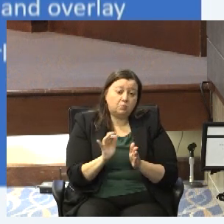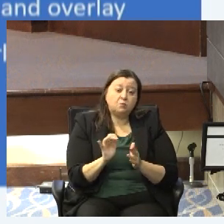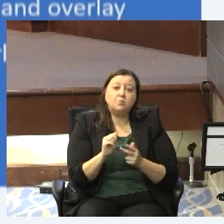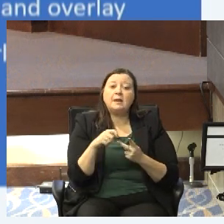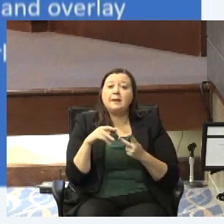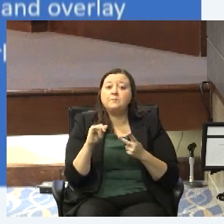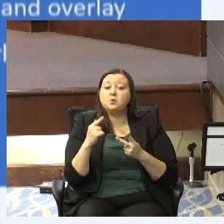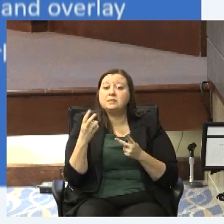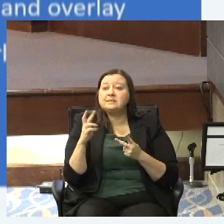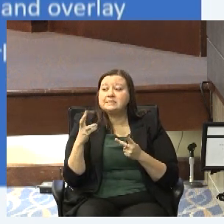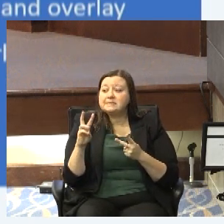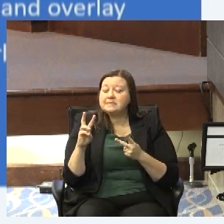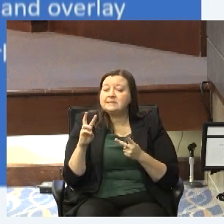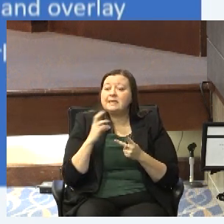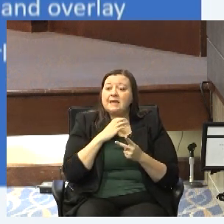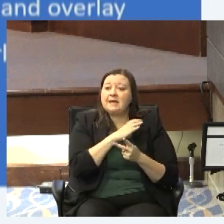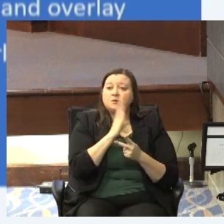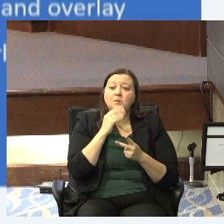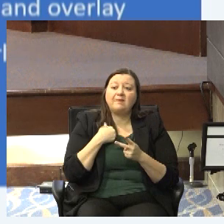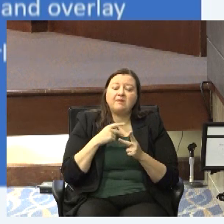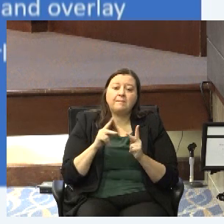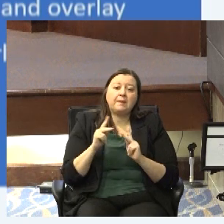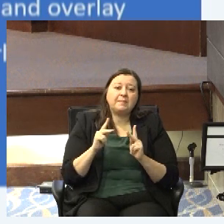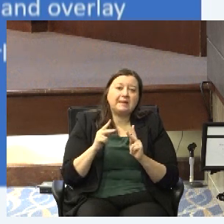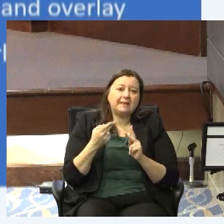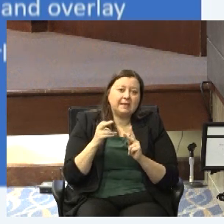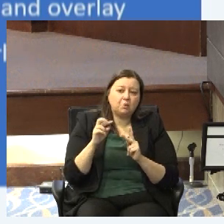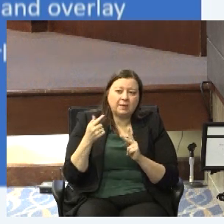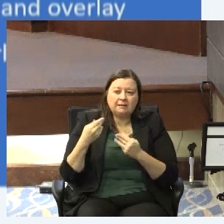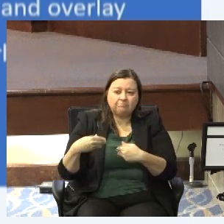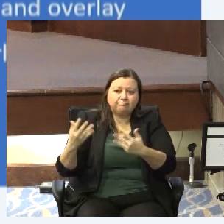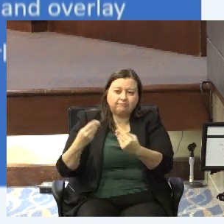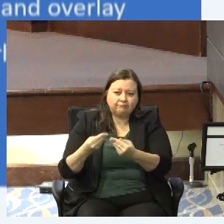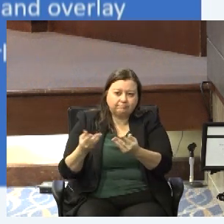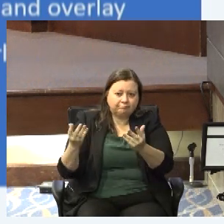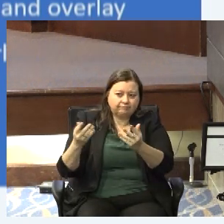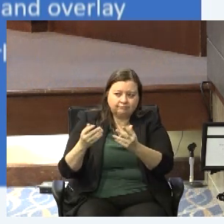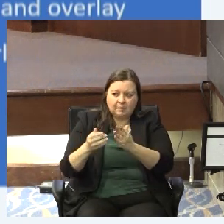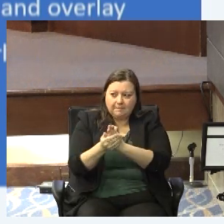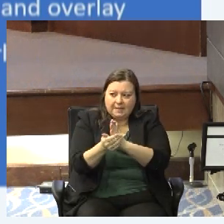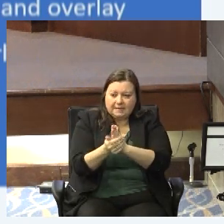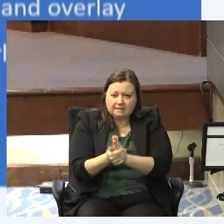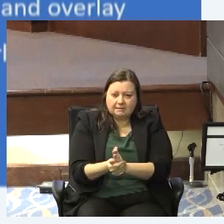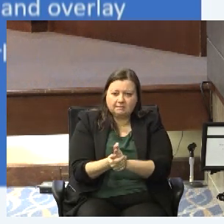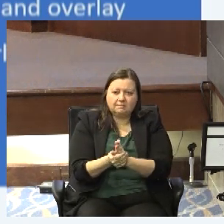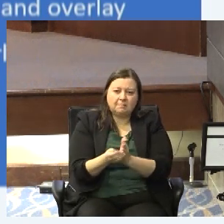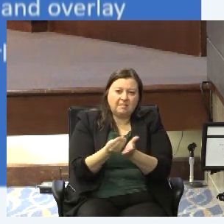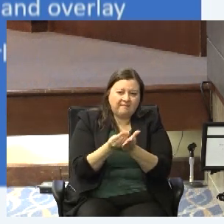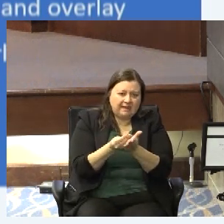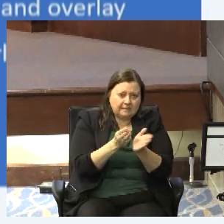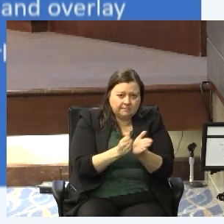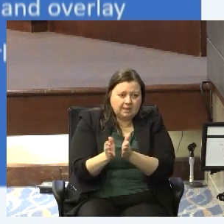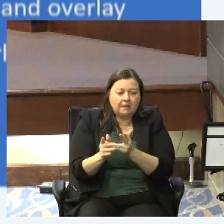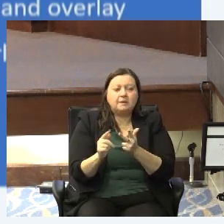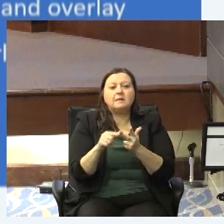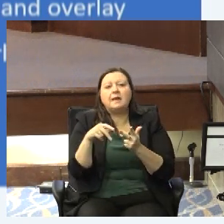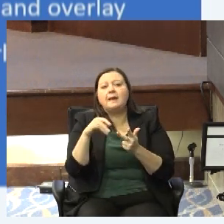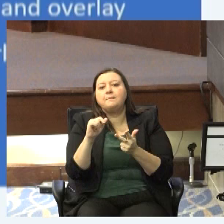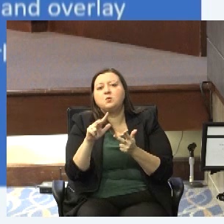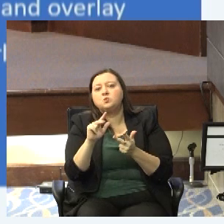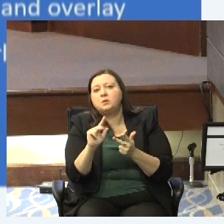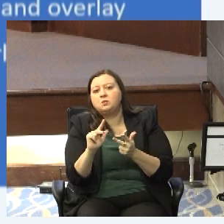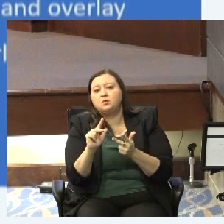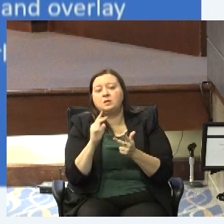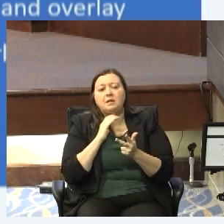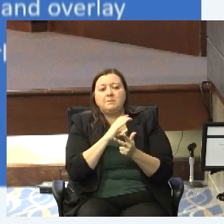April 16th, council would have a public hearing in the first reading of the ordinance to amend the project and financing plan. On April 23rd, Plan